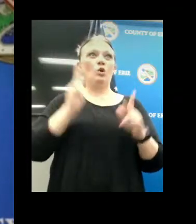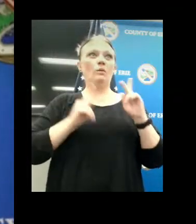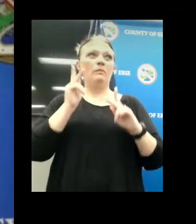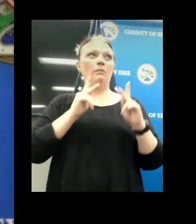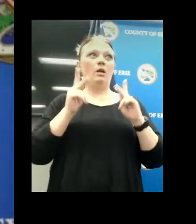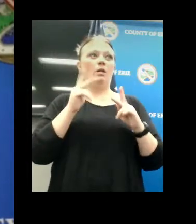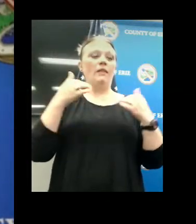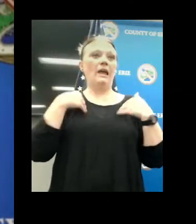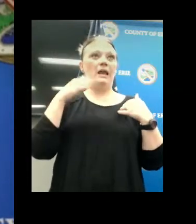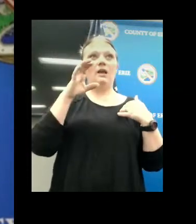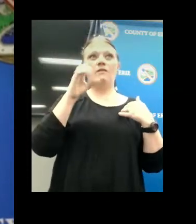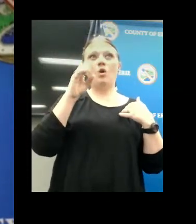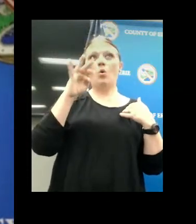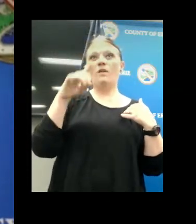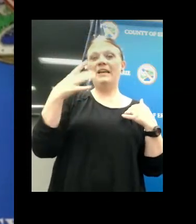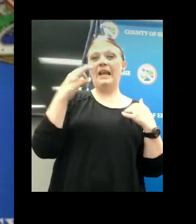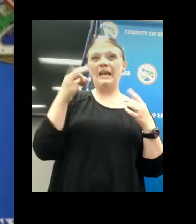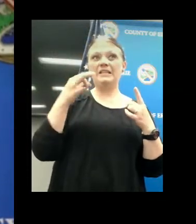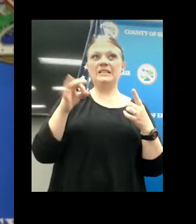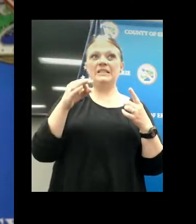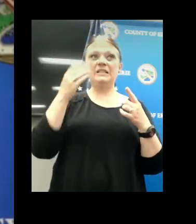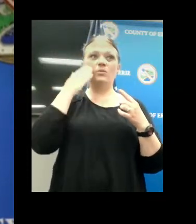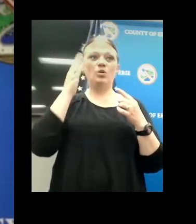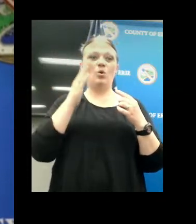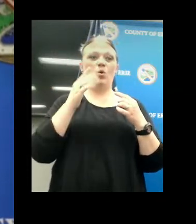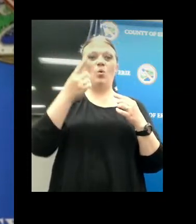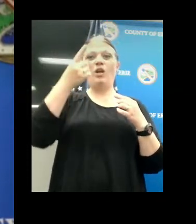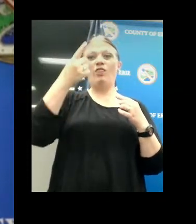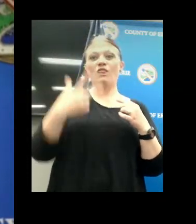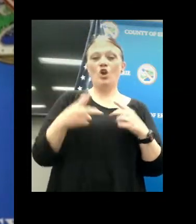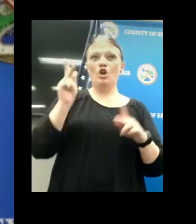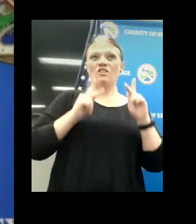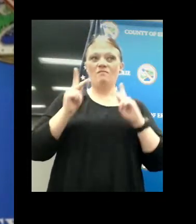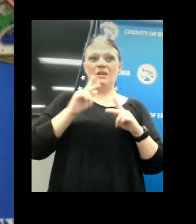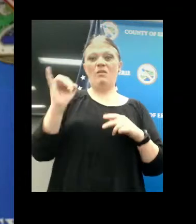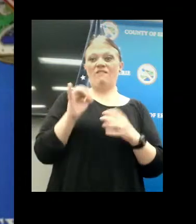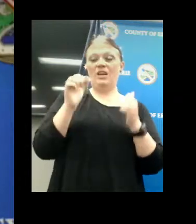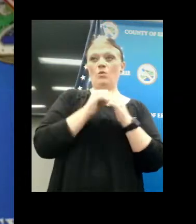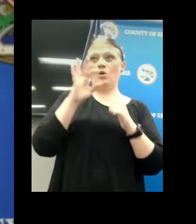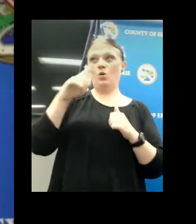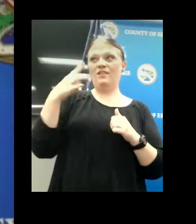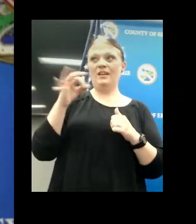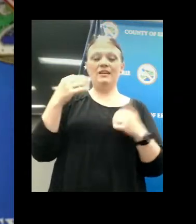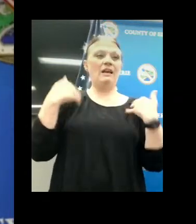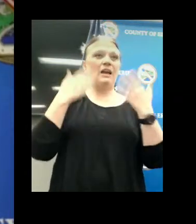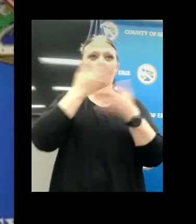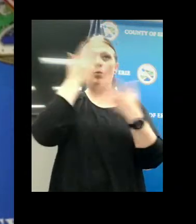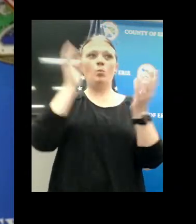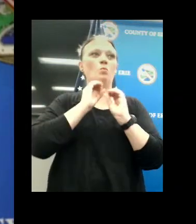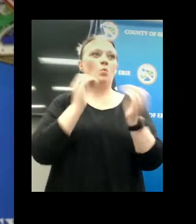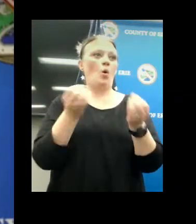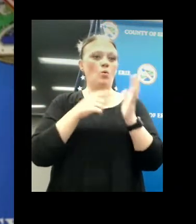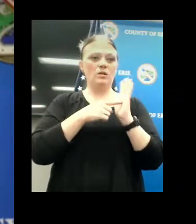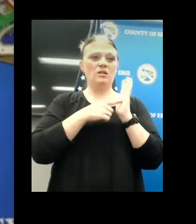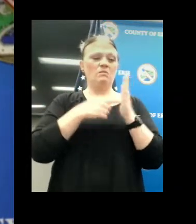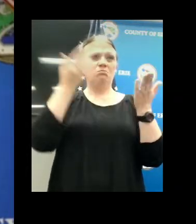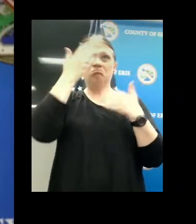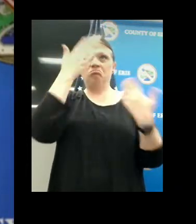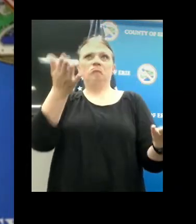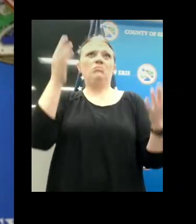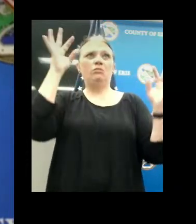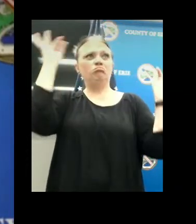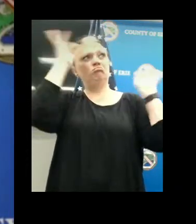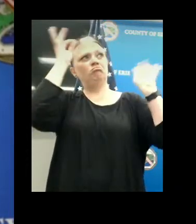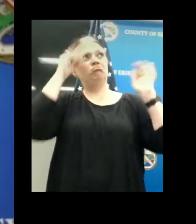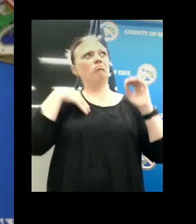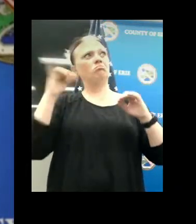who have COVID-19. We know that at least a third of people infected with COVID-19 don't have any symptoms, don't know they're infected, and so if